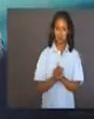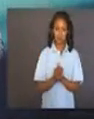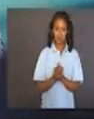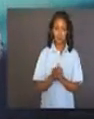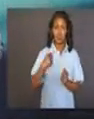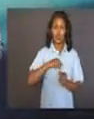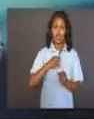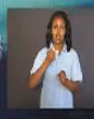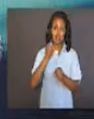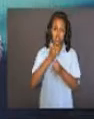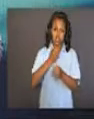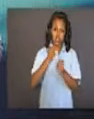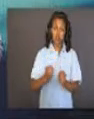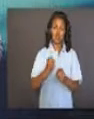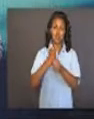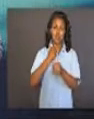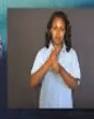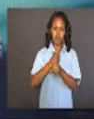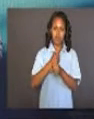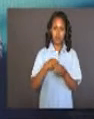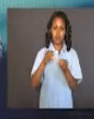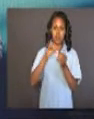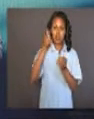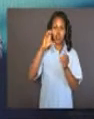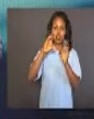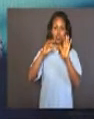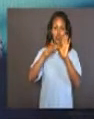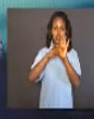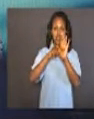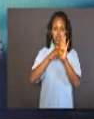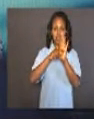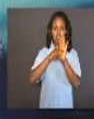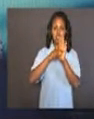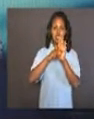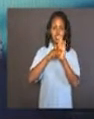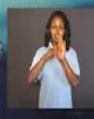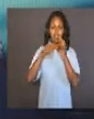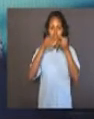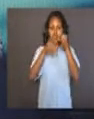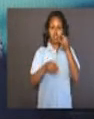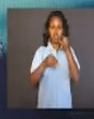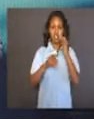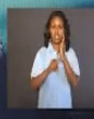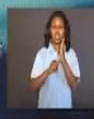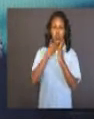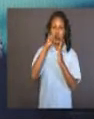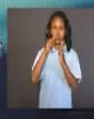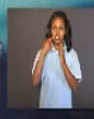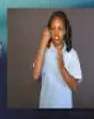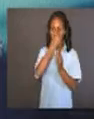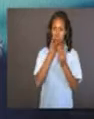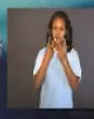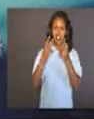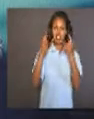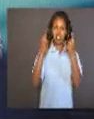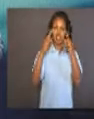We can do more with cathode ray technology than display television